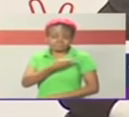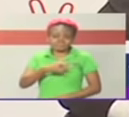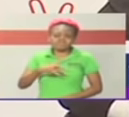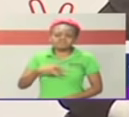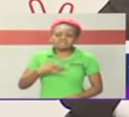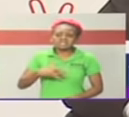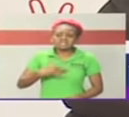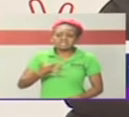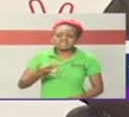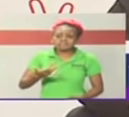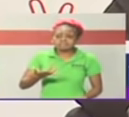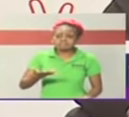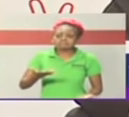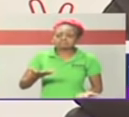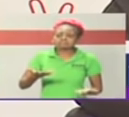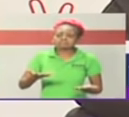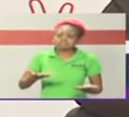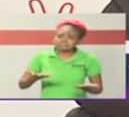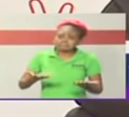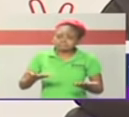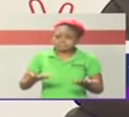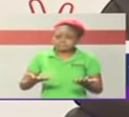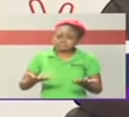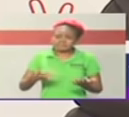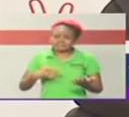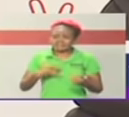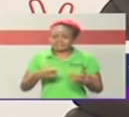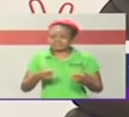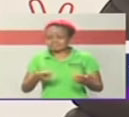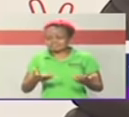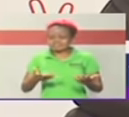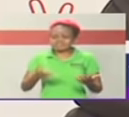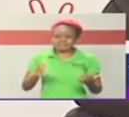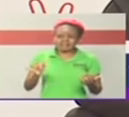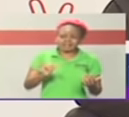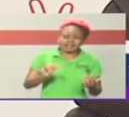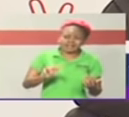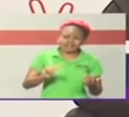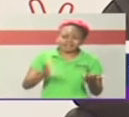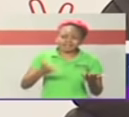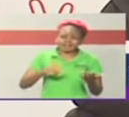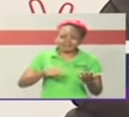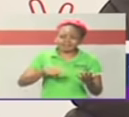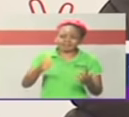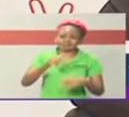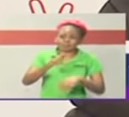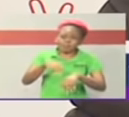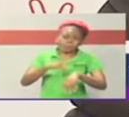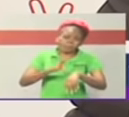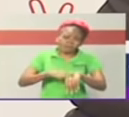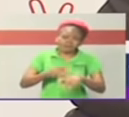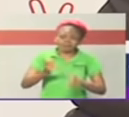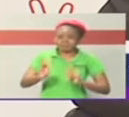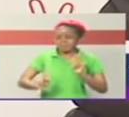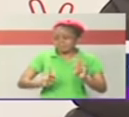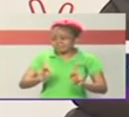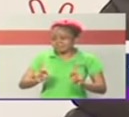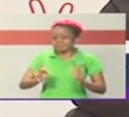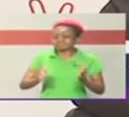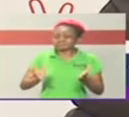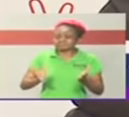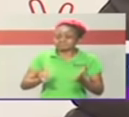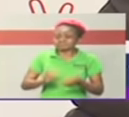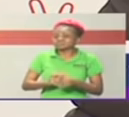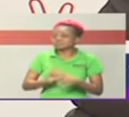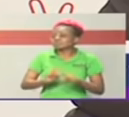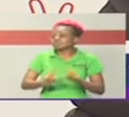side effects, the side effect profile is actually very similar to the general population, as Minister would have said. However, if you